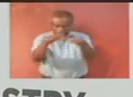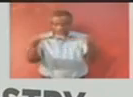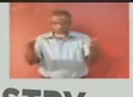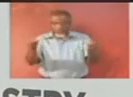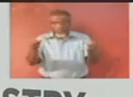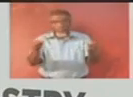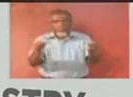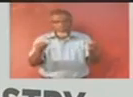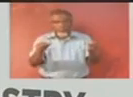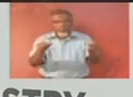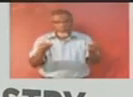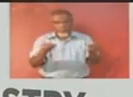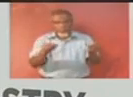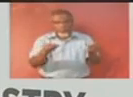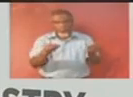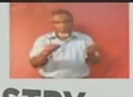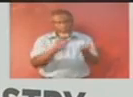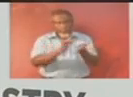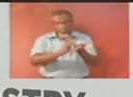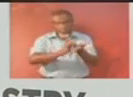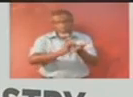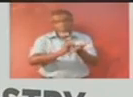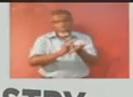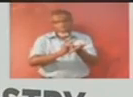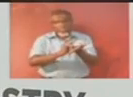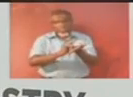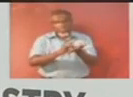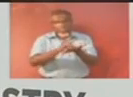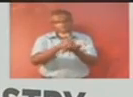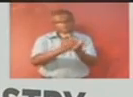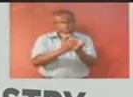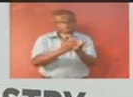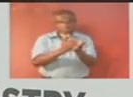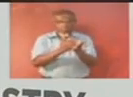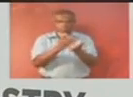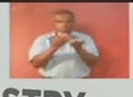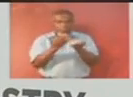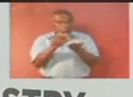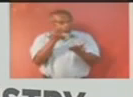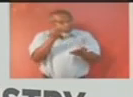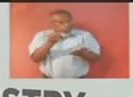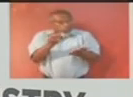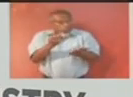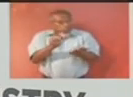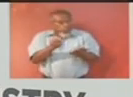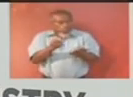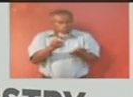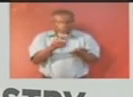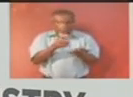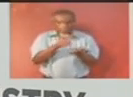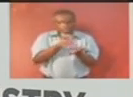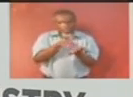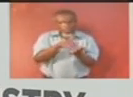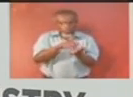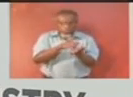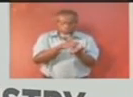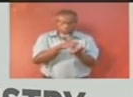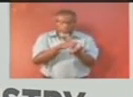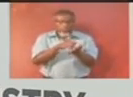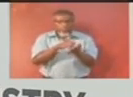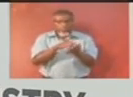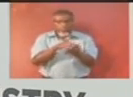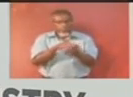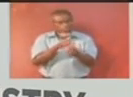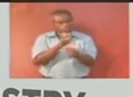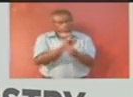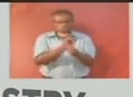are being used that have proved some degree of efficacy in terms of medications. We know we have vaccines now, which are